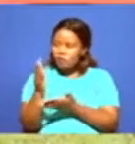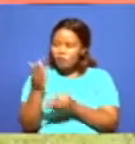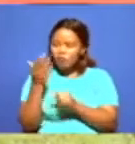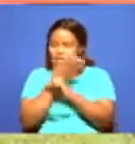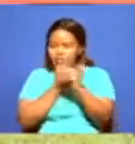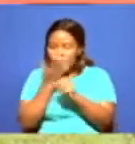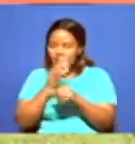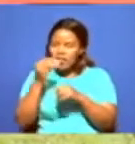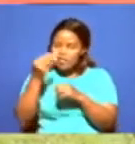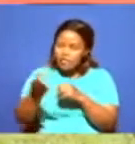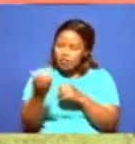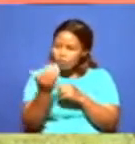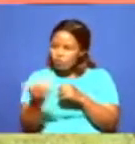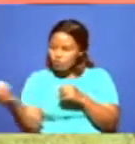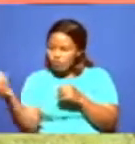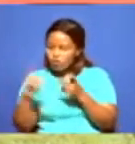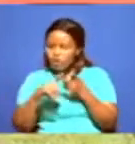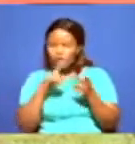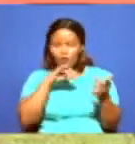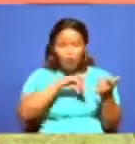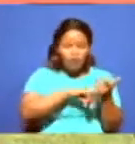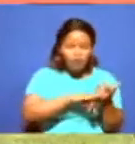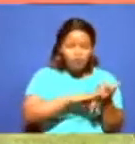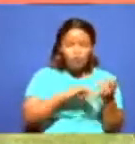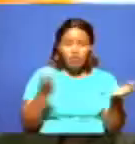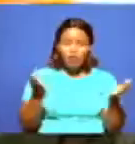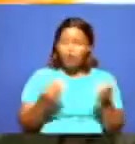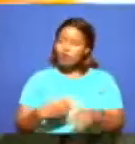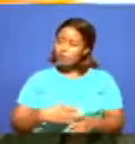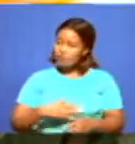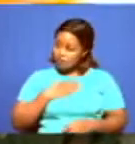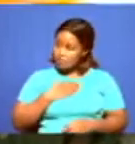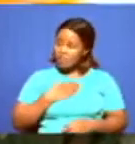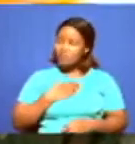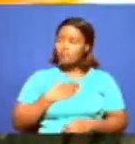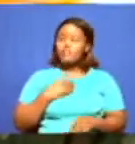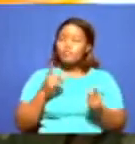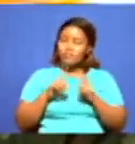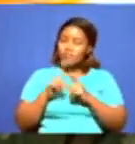wife, or he gives to the visitors. Even when the visitors are there,